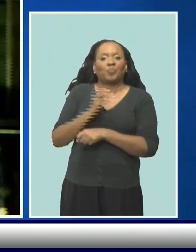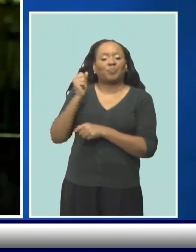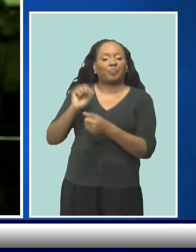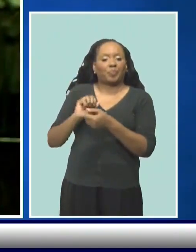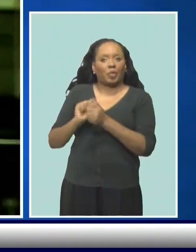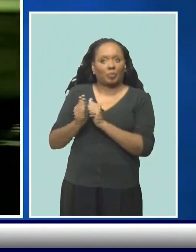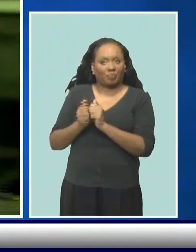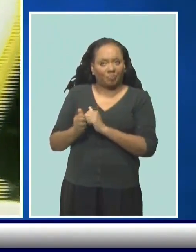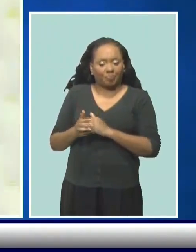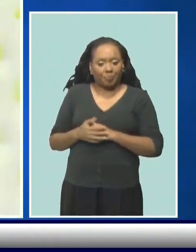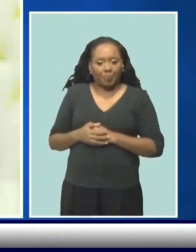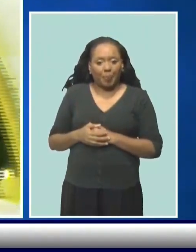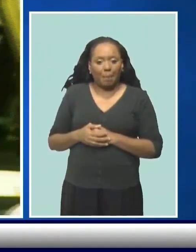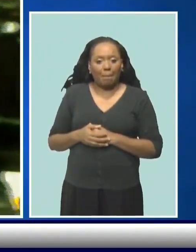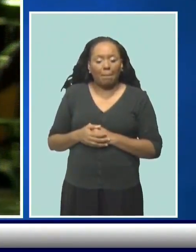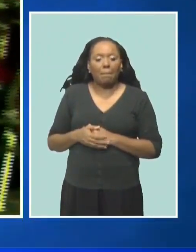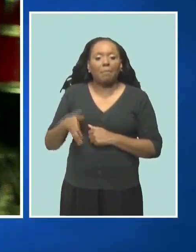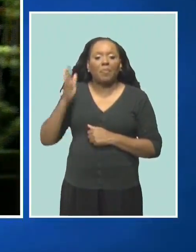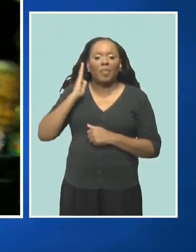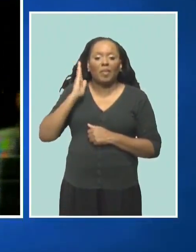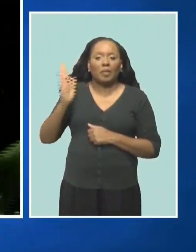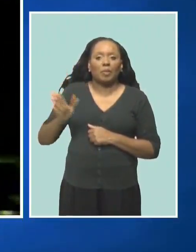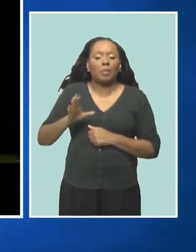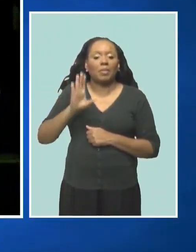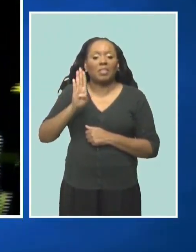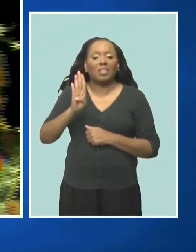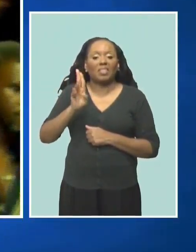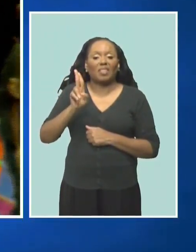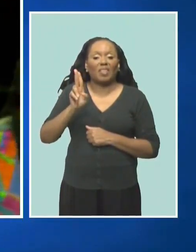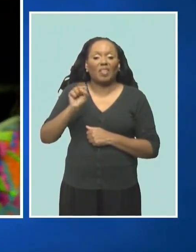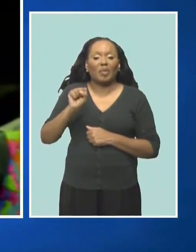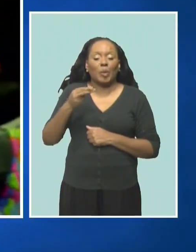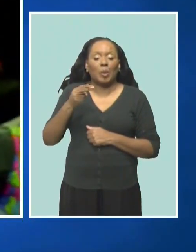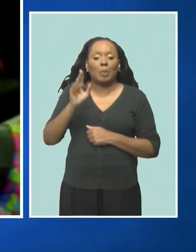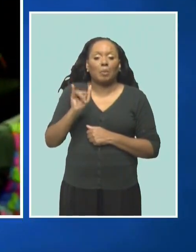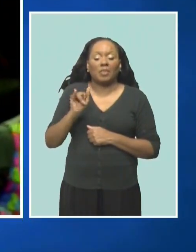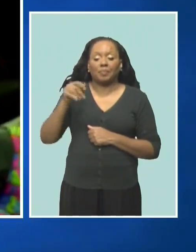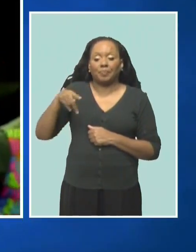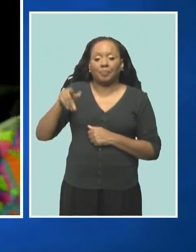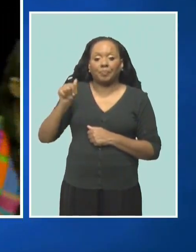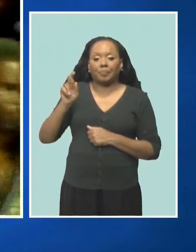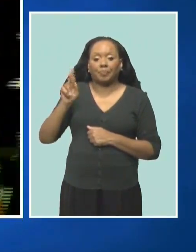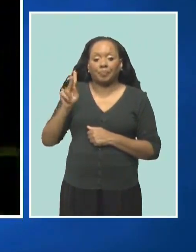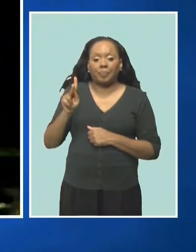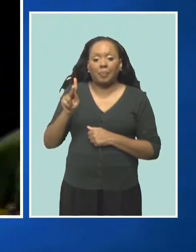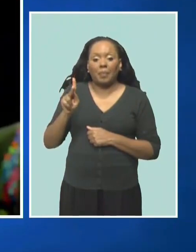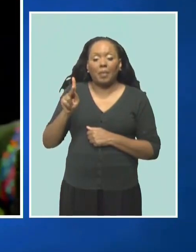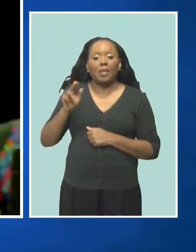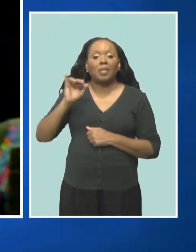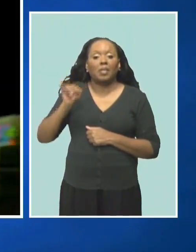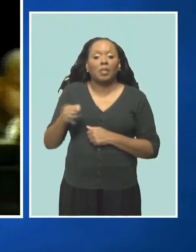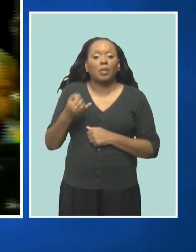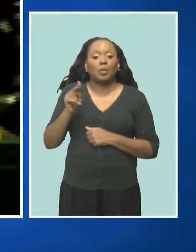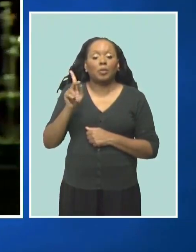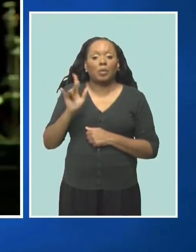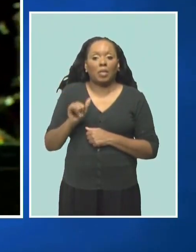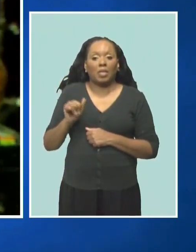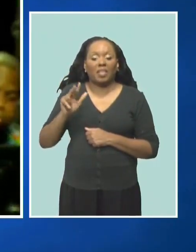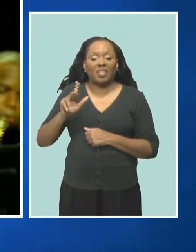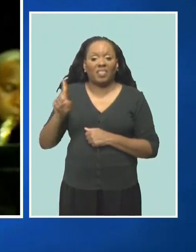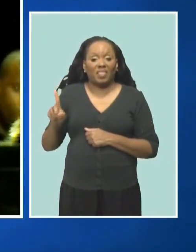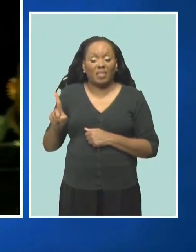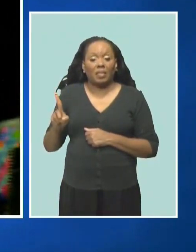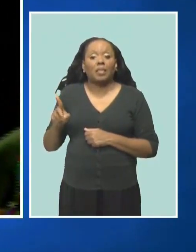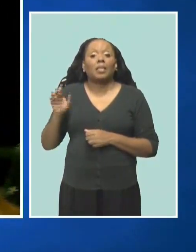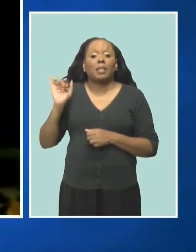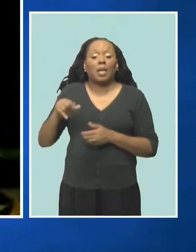competition. The event, scheduled to be held at Bushy Park on July 31st, 2023, was cancelled after Prime Minister Mia